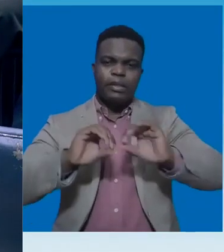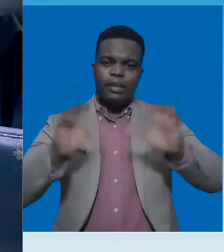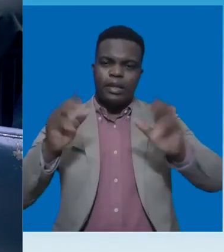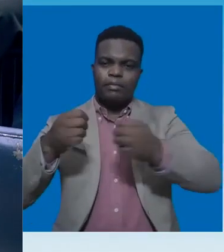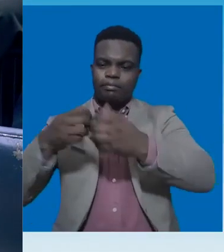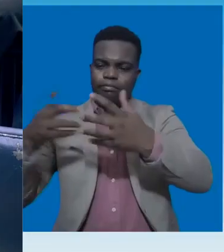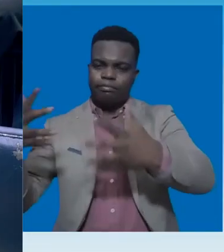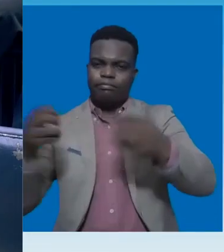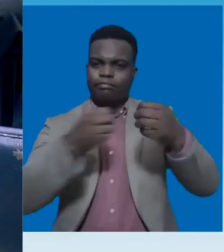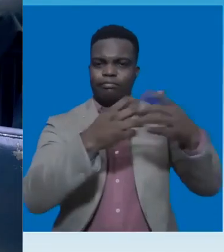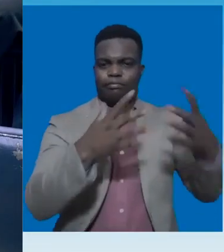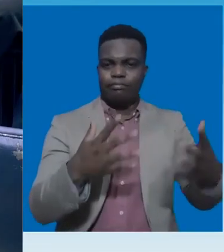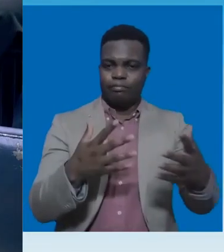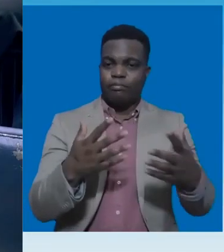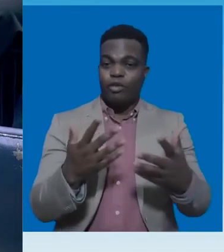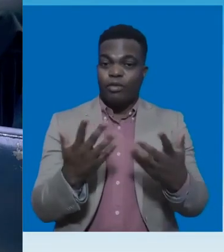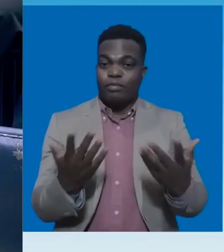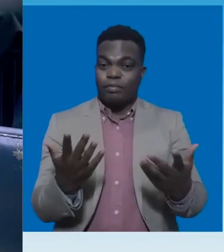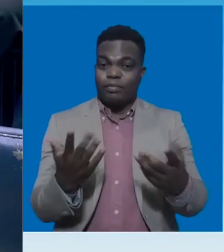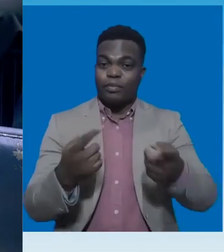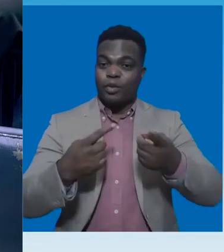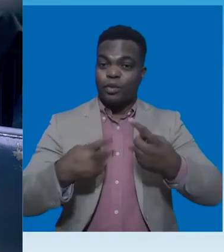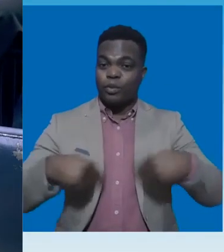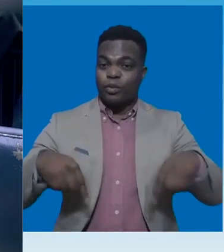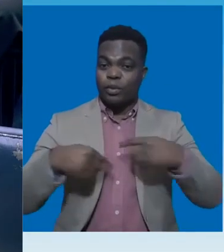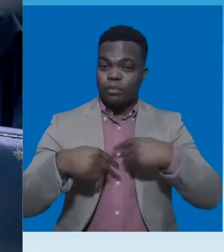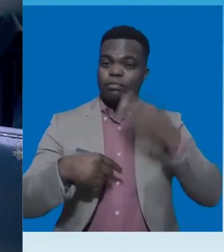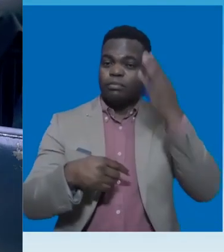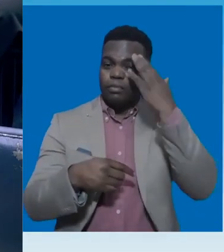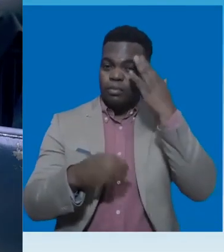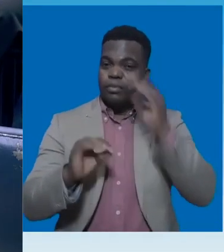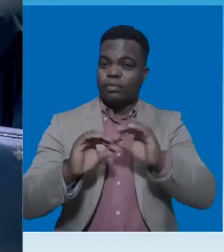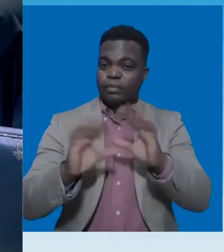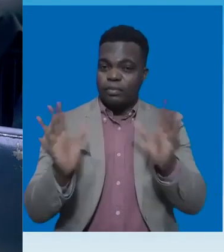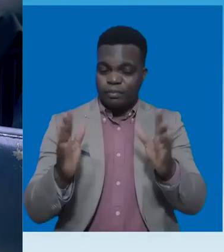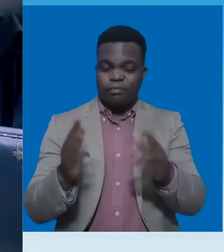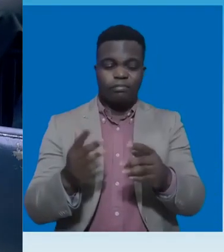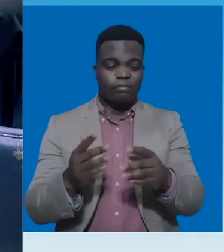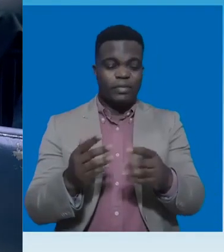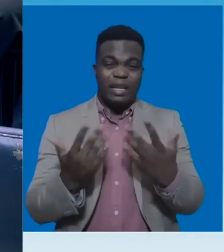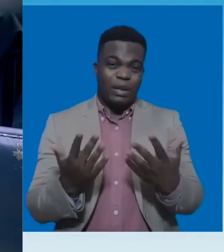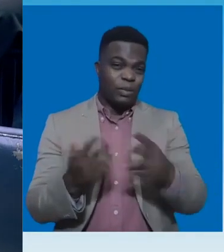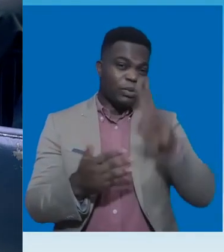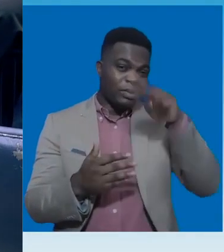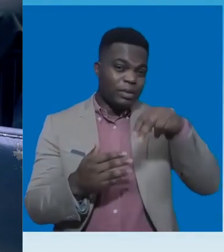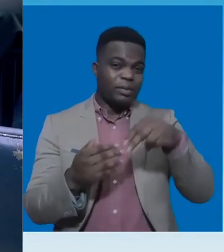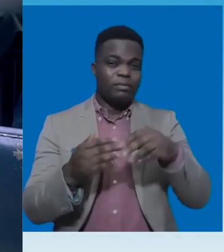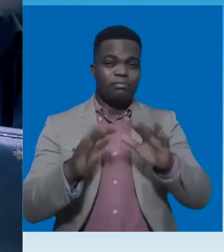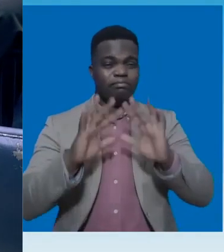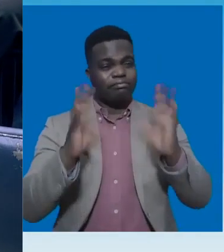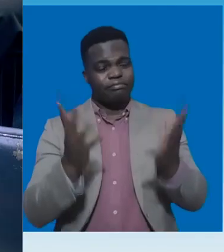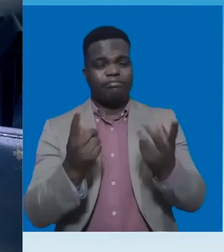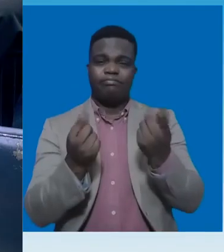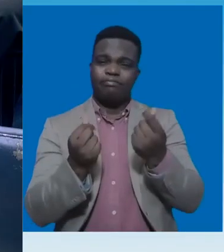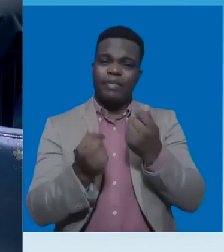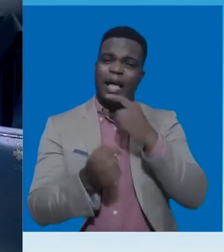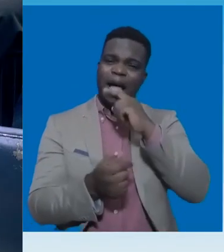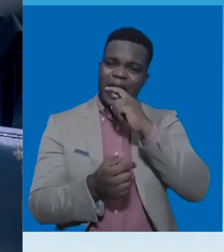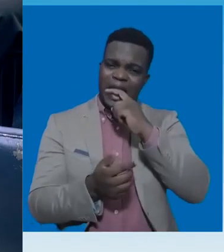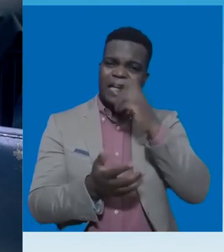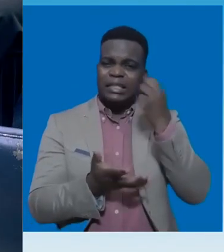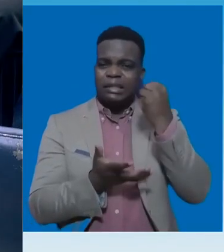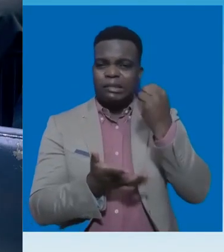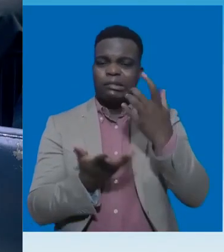current financial constraints. However, if we want UNDIS to be sustainable, it needs to be anchored